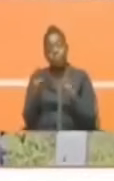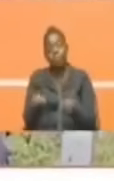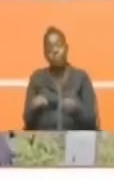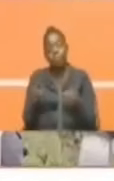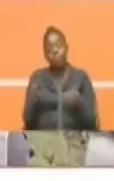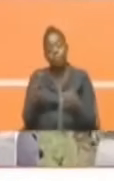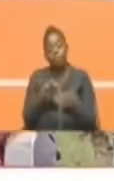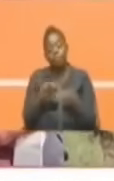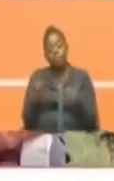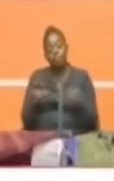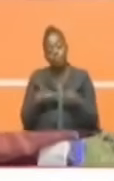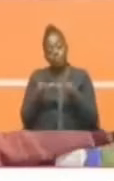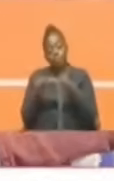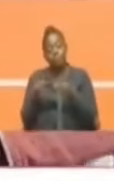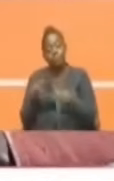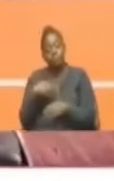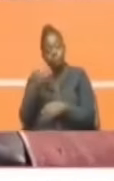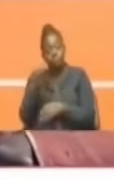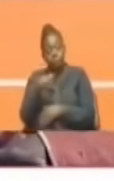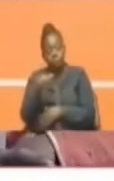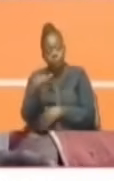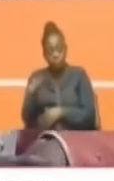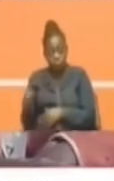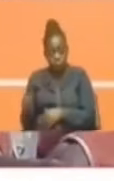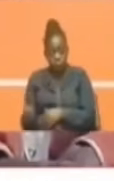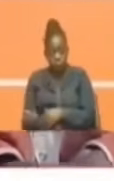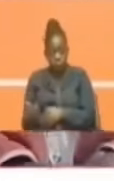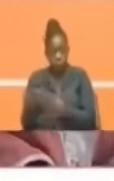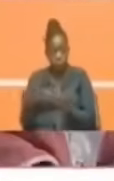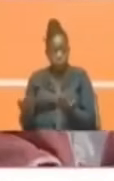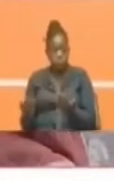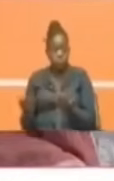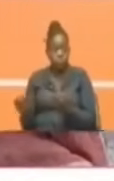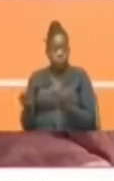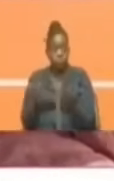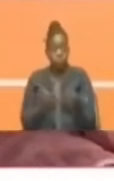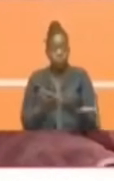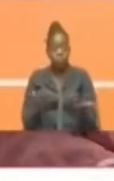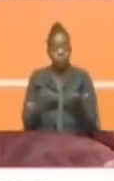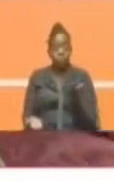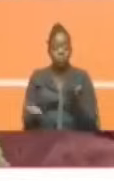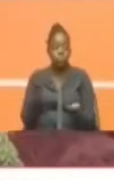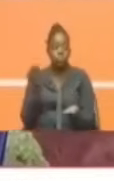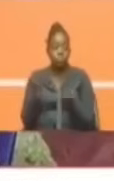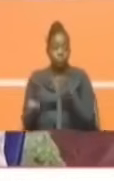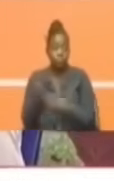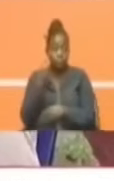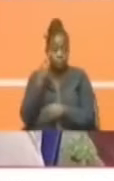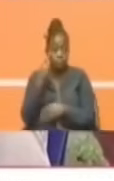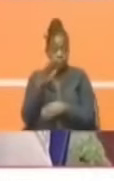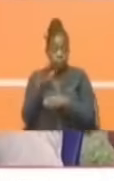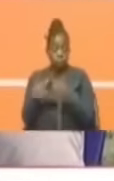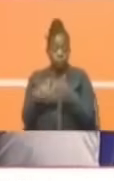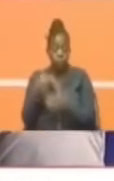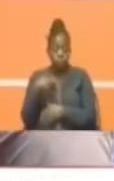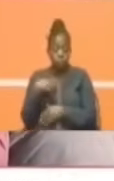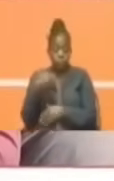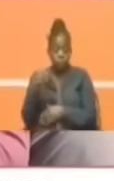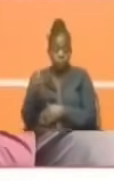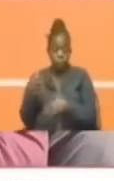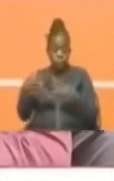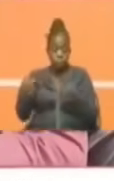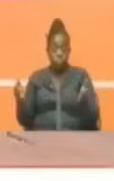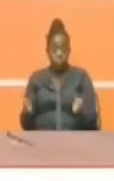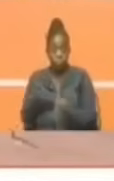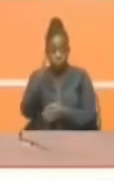mu kyapa ky'omugaga oluvannyuma lwa munnaabwe Galio Yunus okuleeta abapunta ne besanga ng'omugaga yasiba